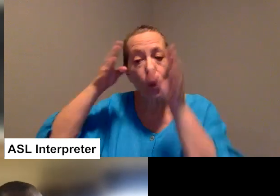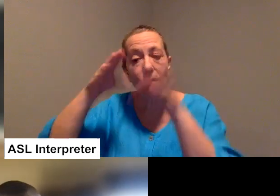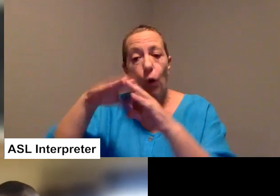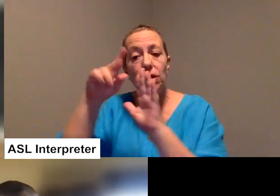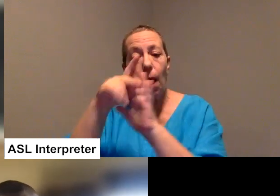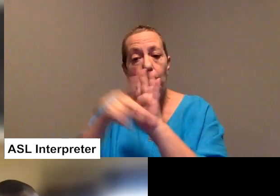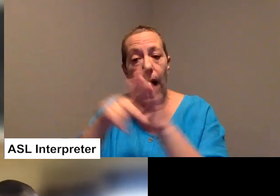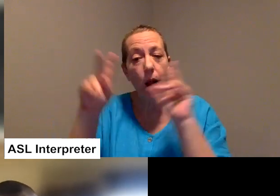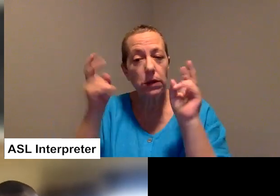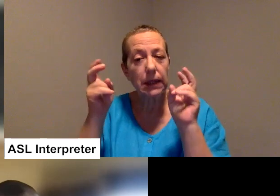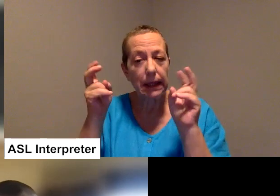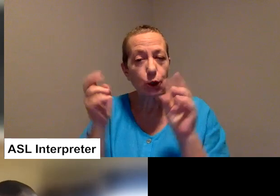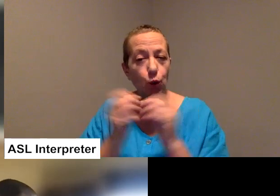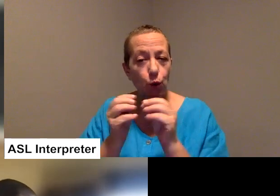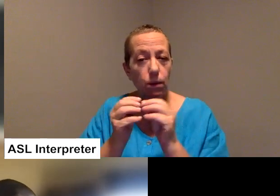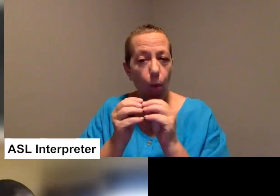issues more.